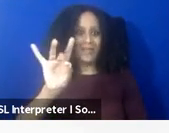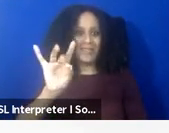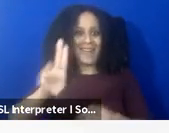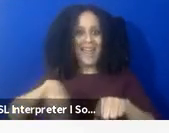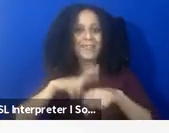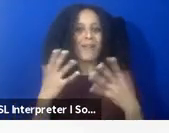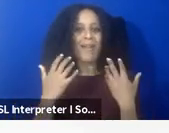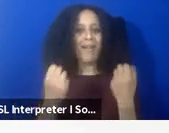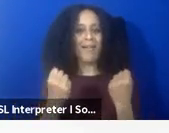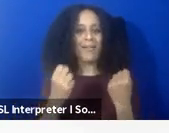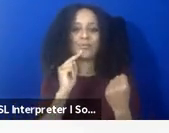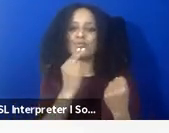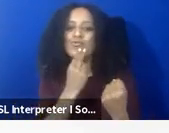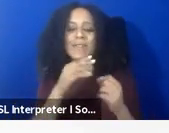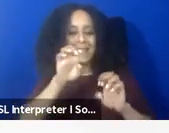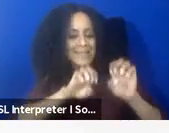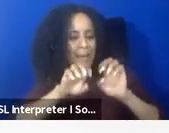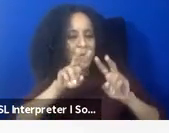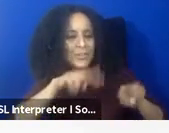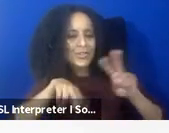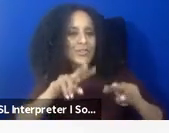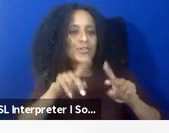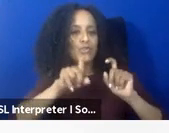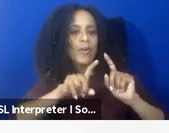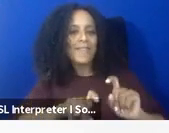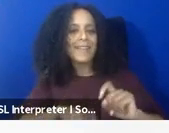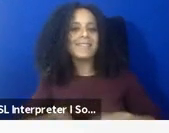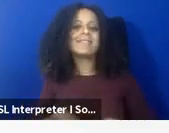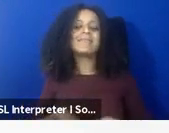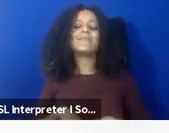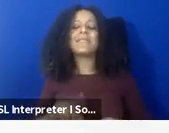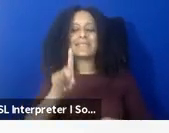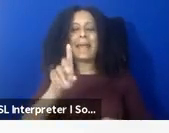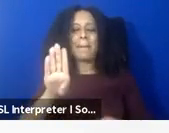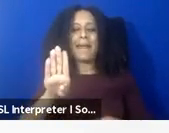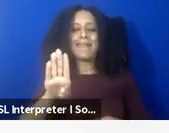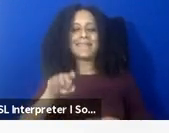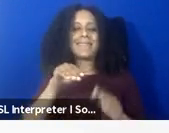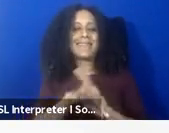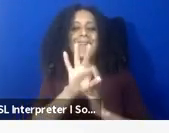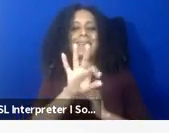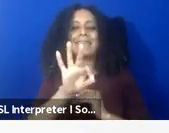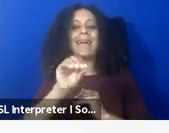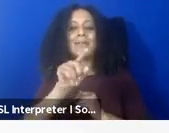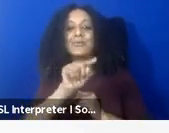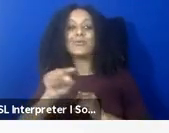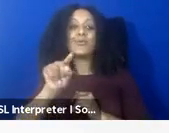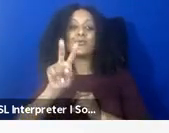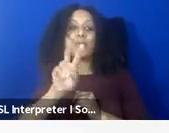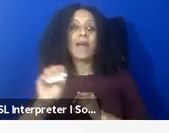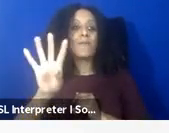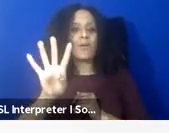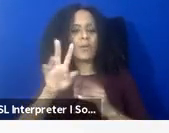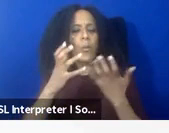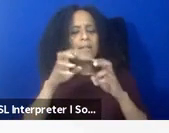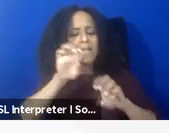National Health and Nutrition Examination Survey, or the NHANES database, from 1990 to 2004 to evaluate hearing